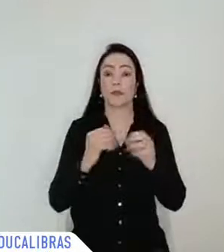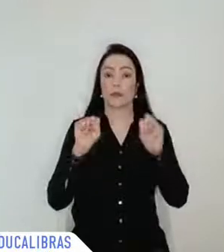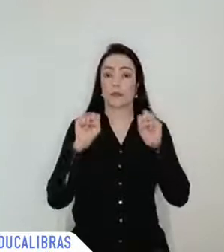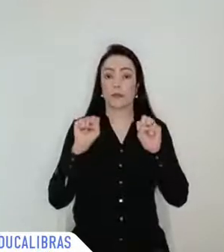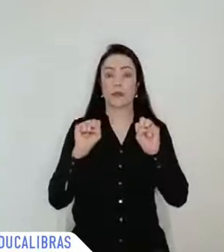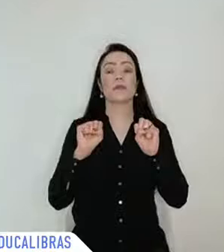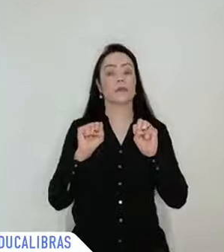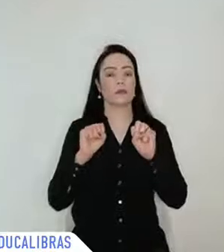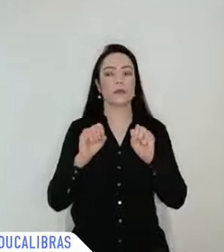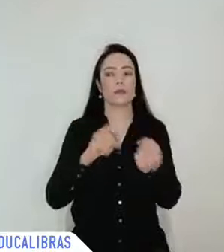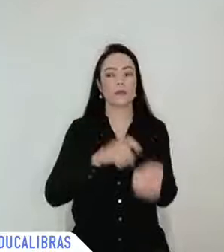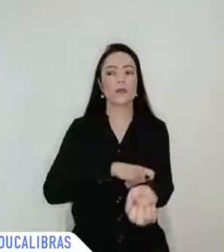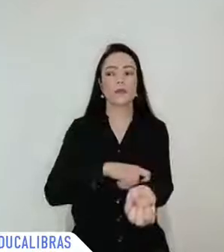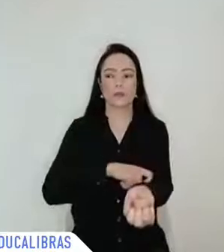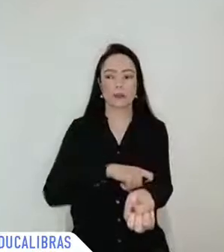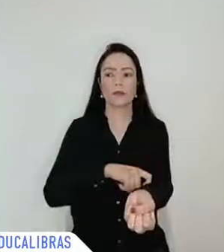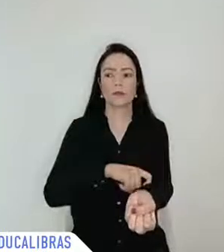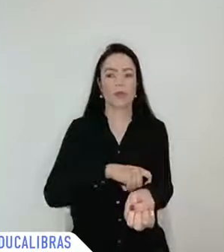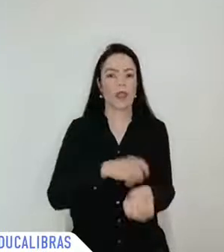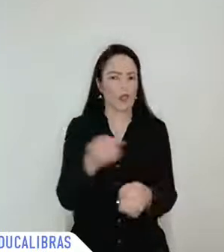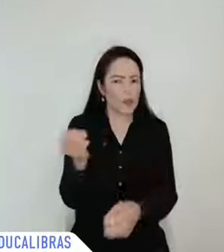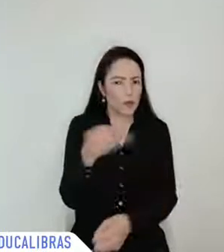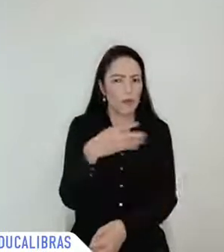helping, and